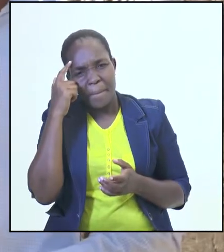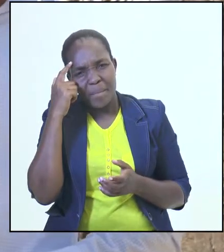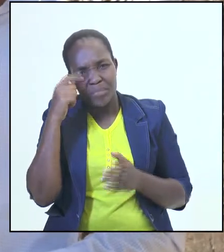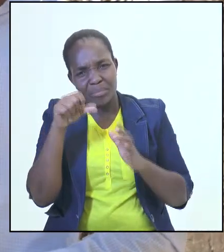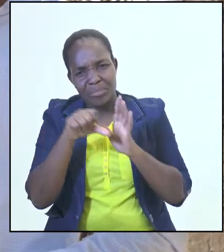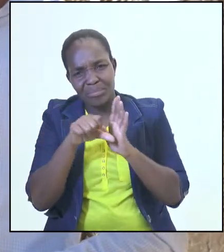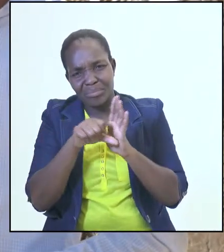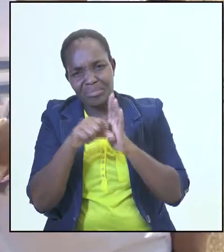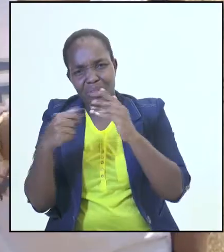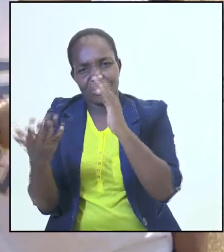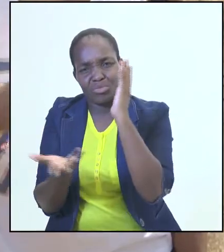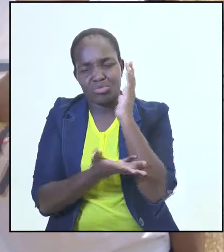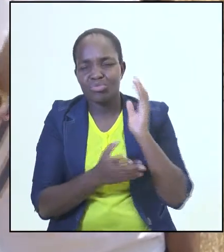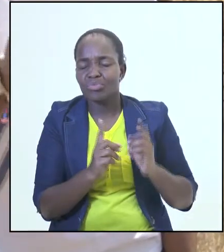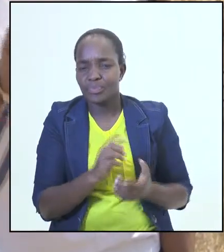deforestation?